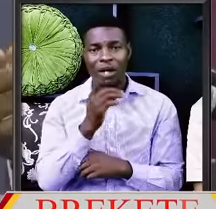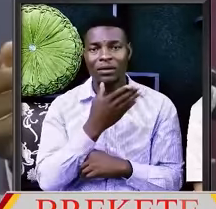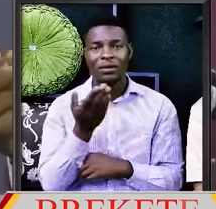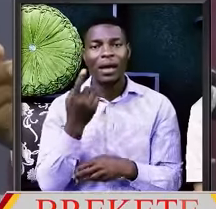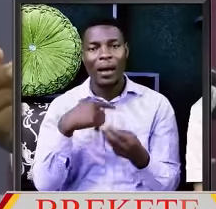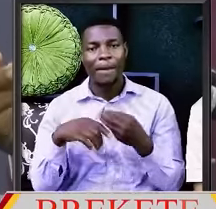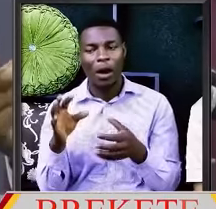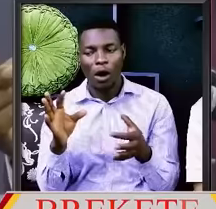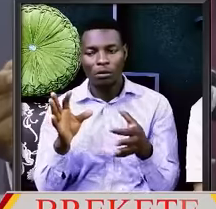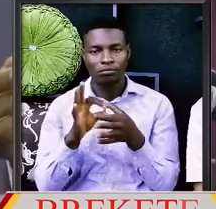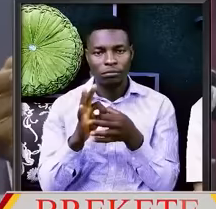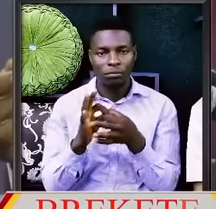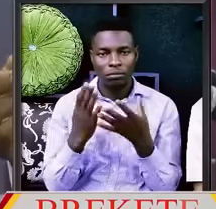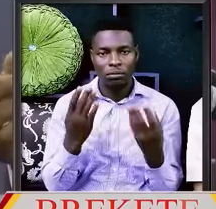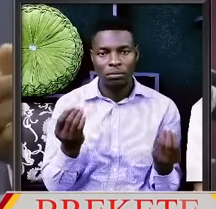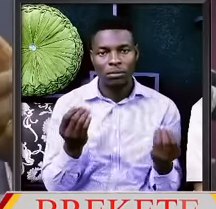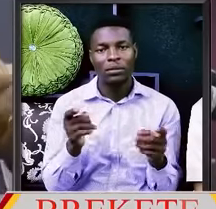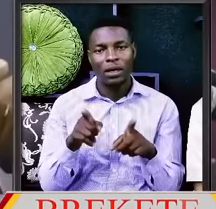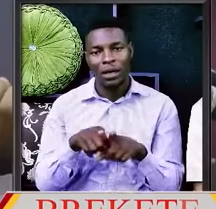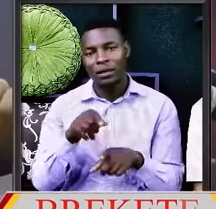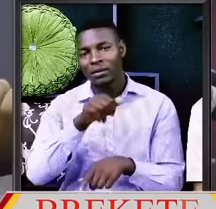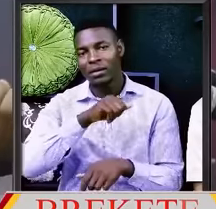the Institute of the Chartered